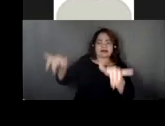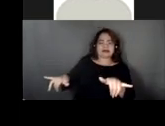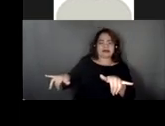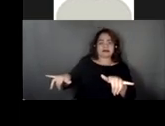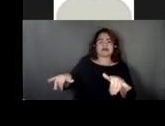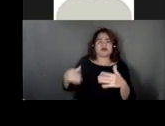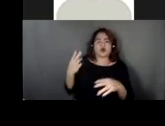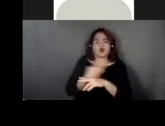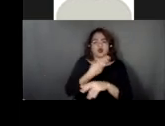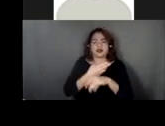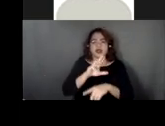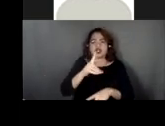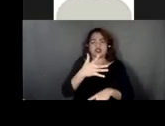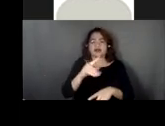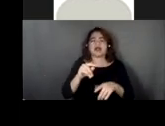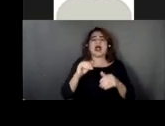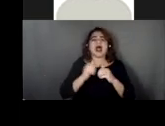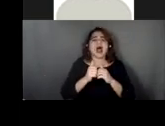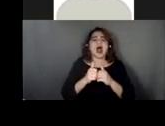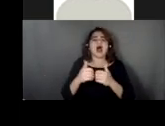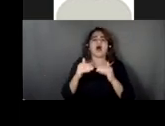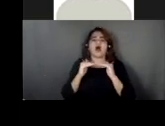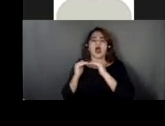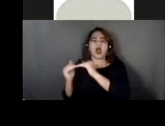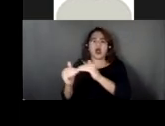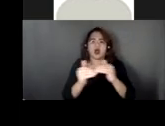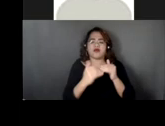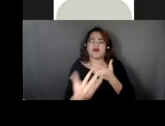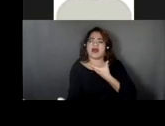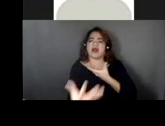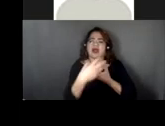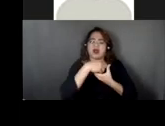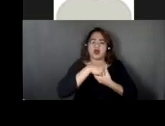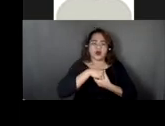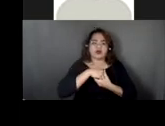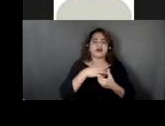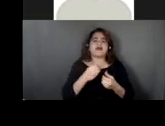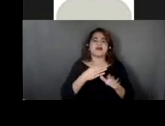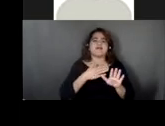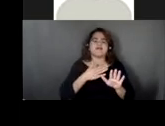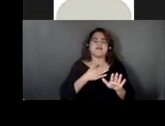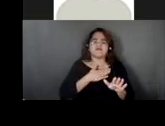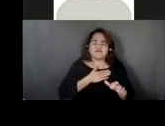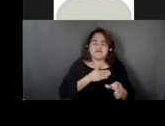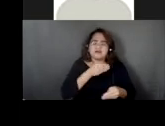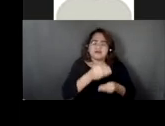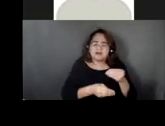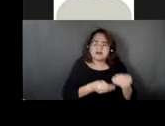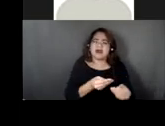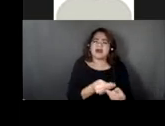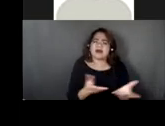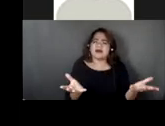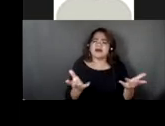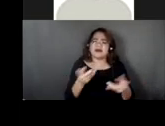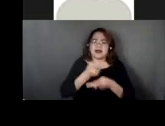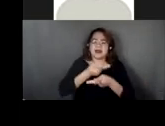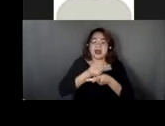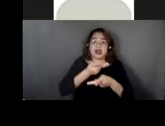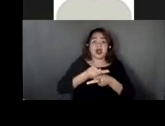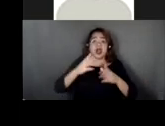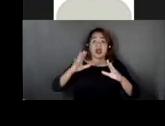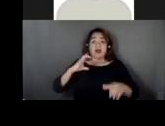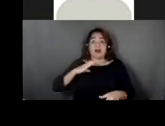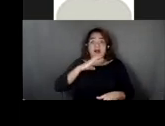compassionate, inclusive, and equitable care to the LGBTQ community. And the committee was broken up into